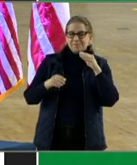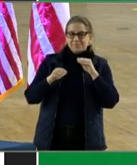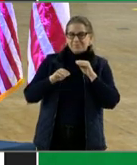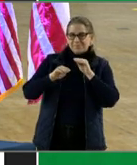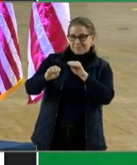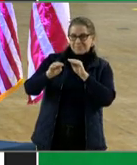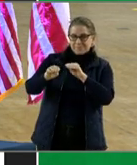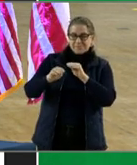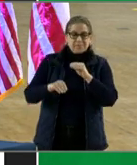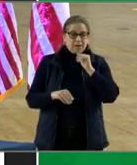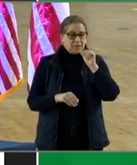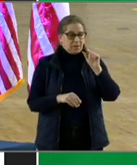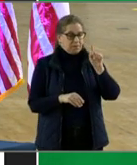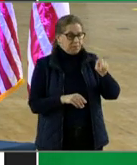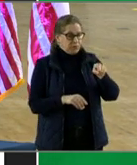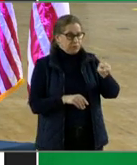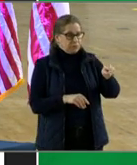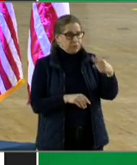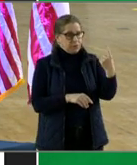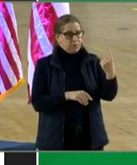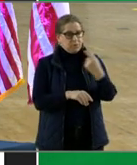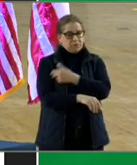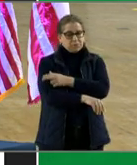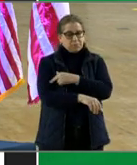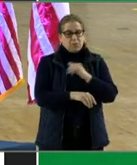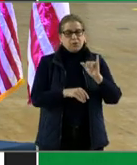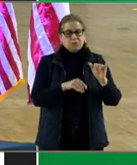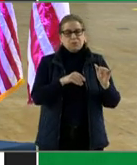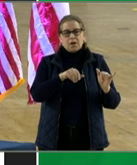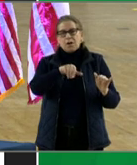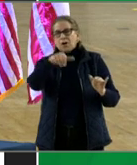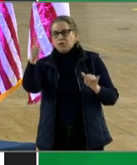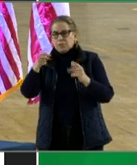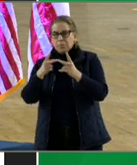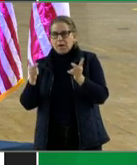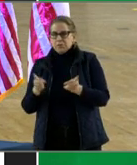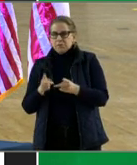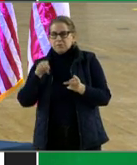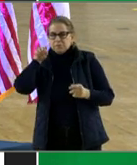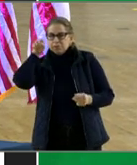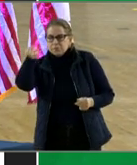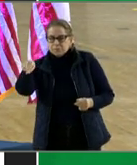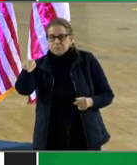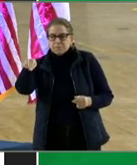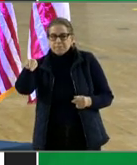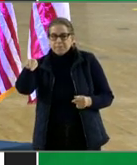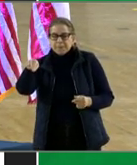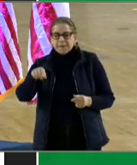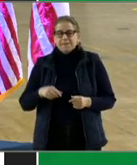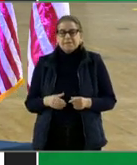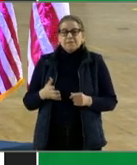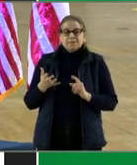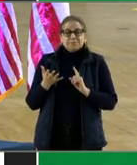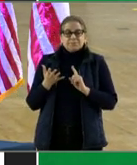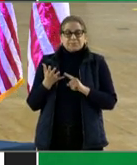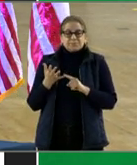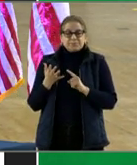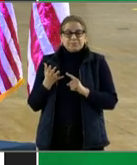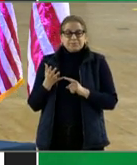number 5, adding staff by coordinating with the D.C. National Guard and FEMA for necessary